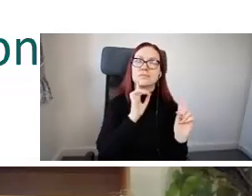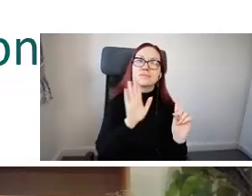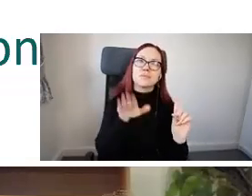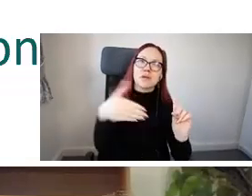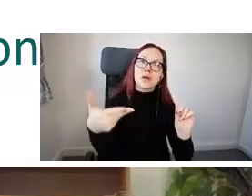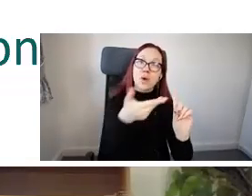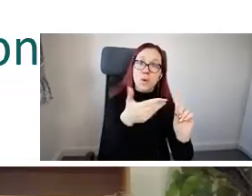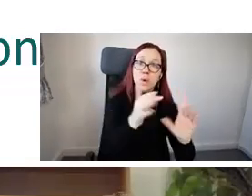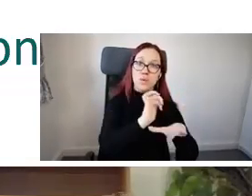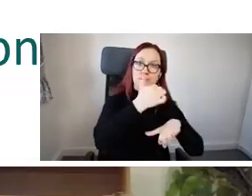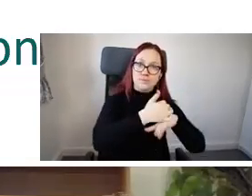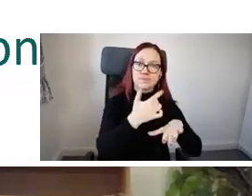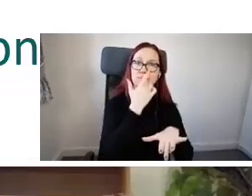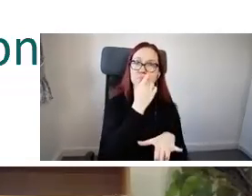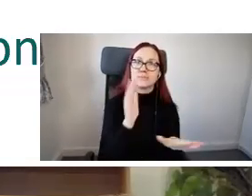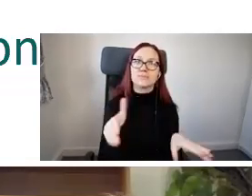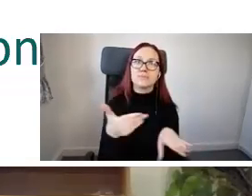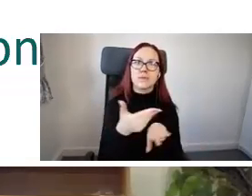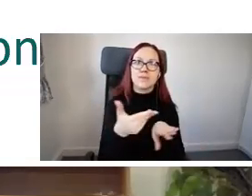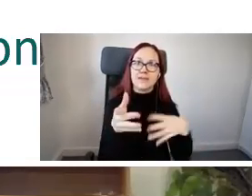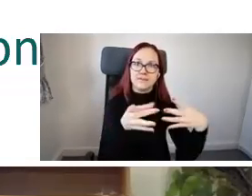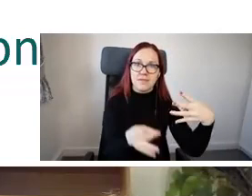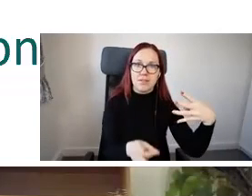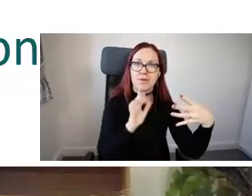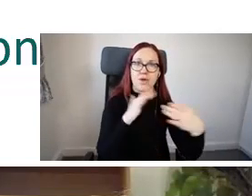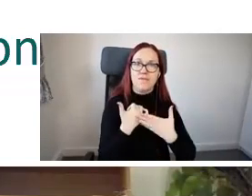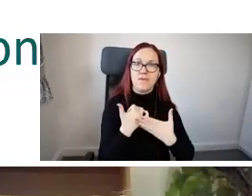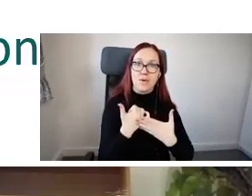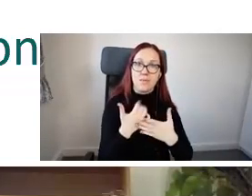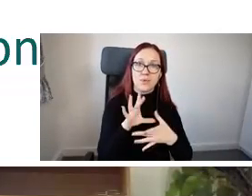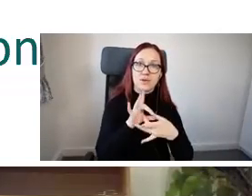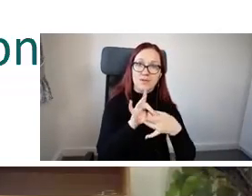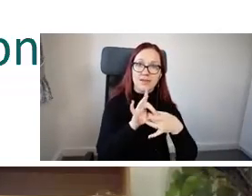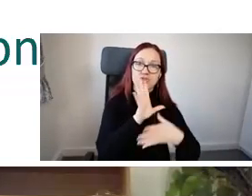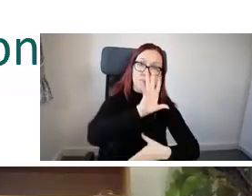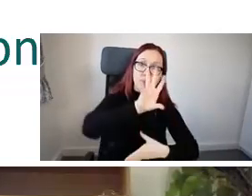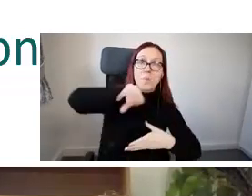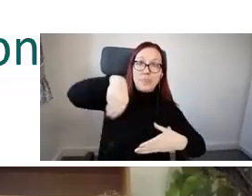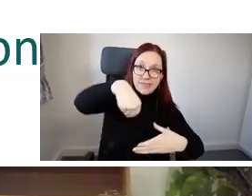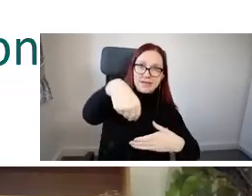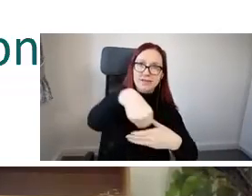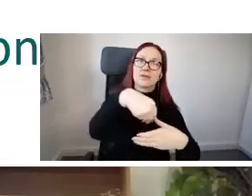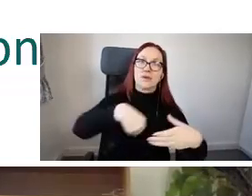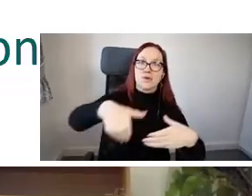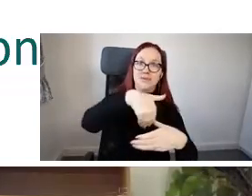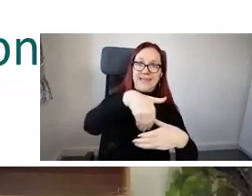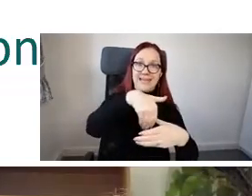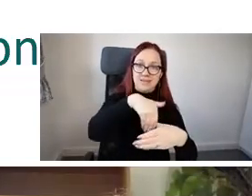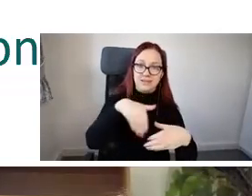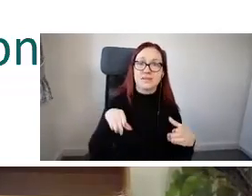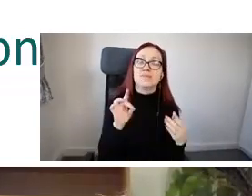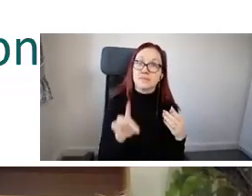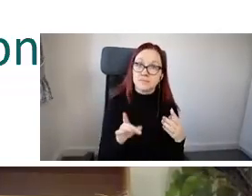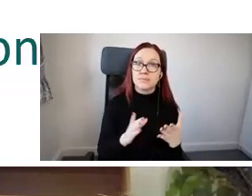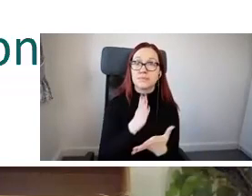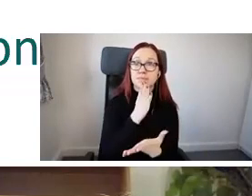an effective element of the therapeutic relationship within their contexts, which did include quite a wide range